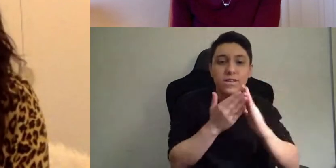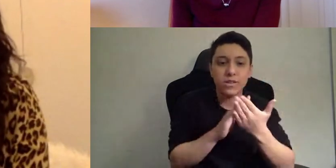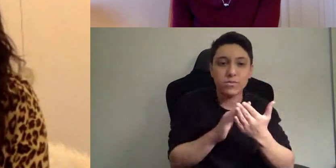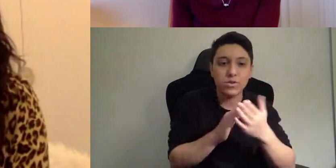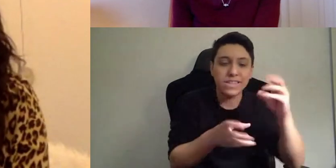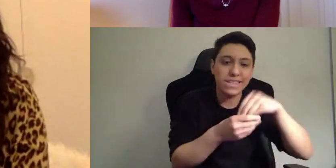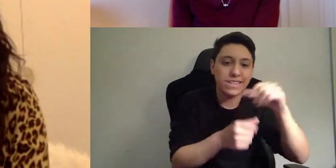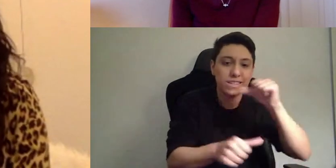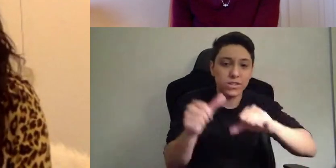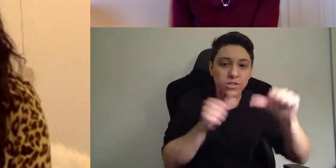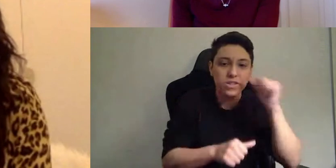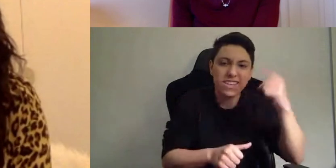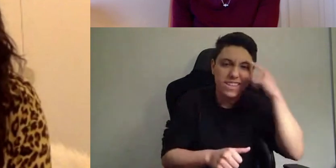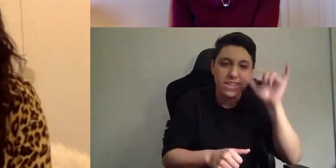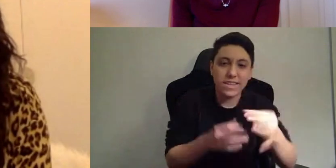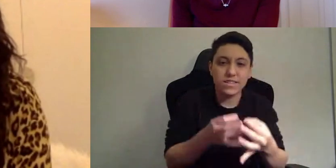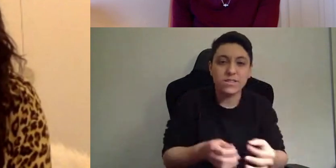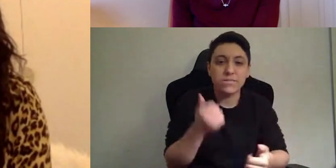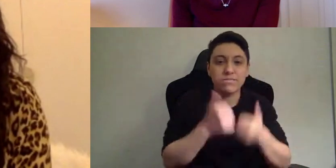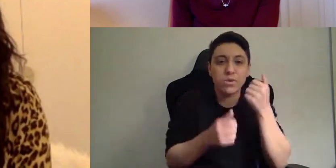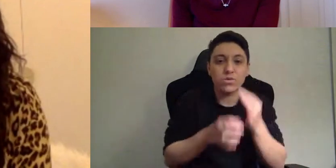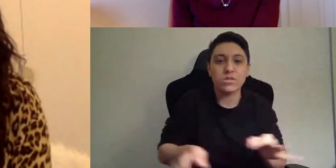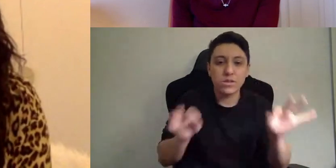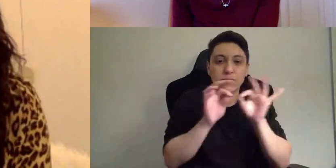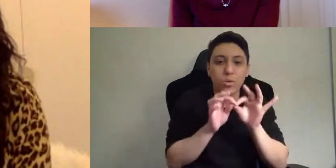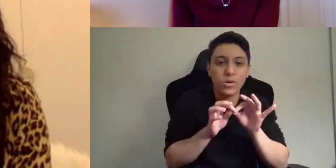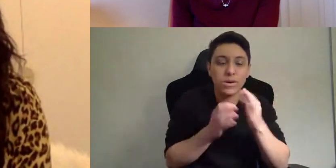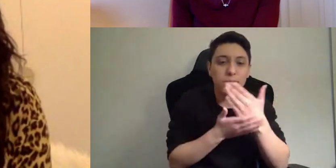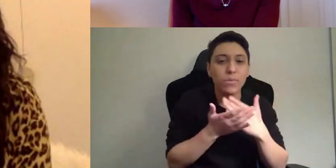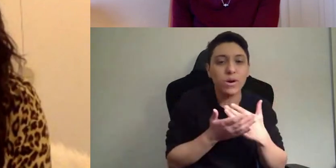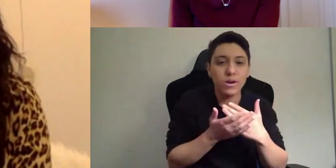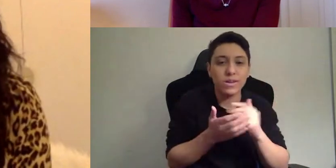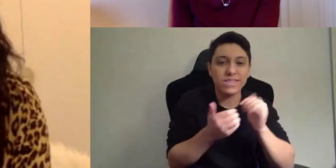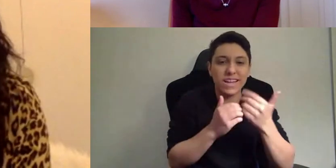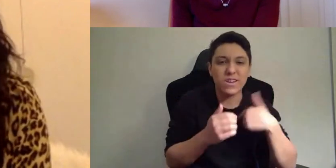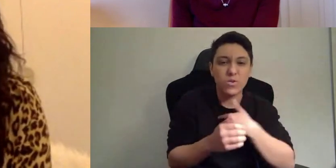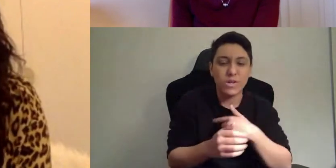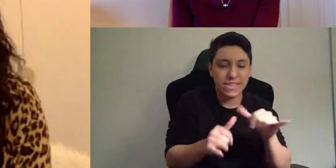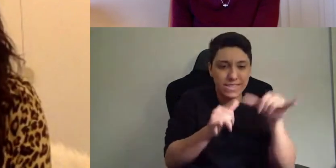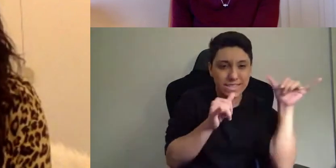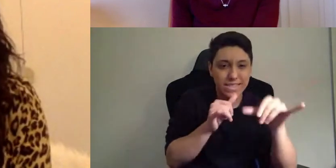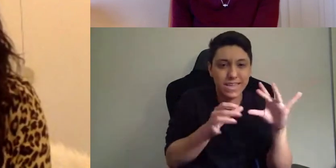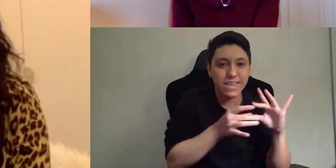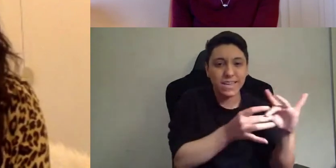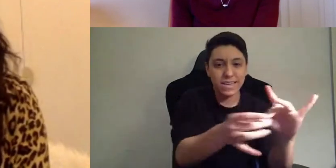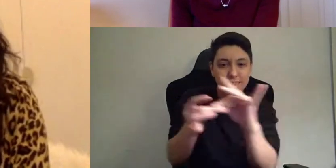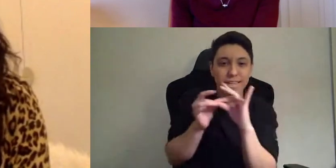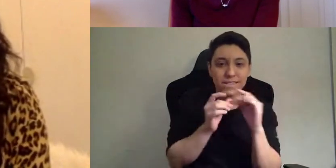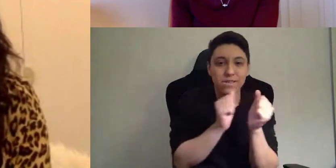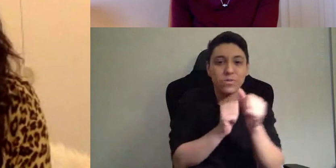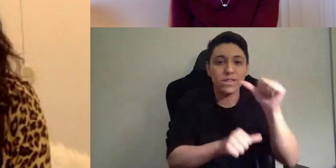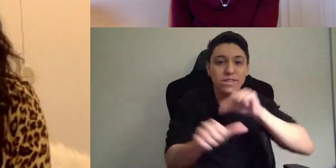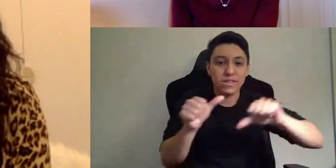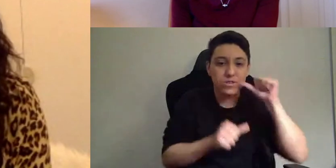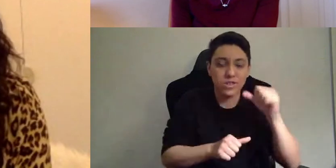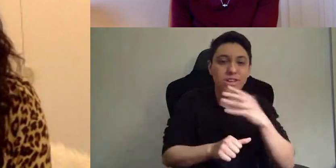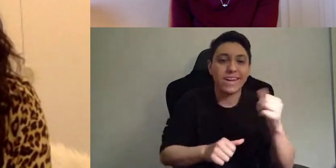important piece inside of mental health, is how do we stay connected to each other and then back to